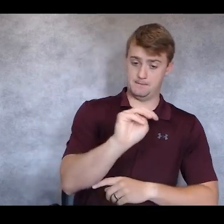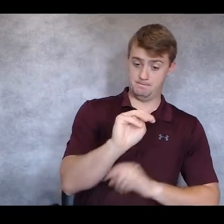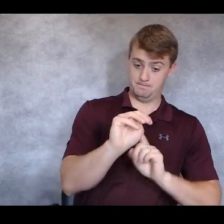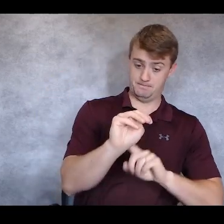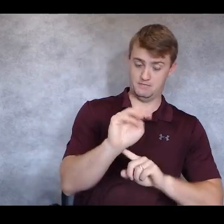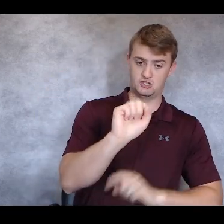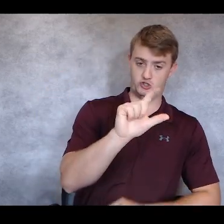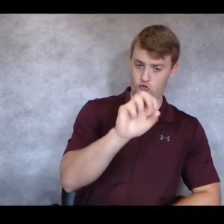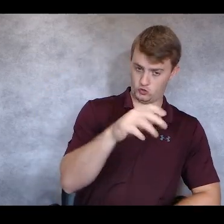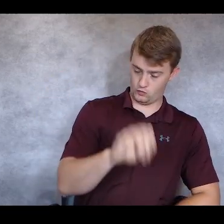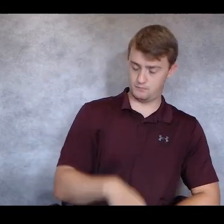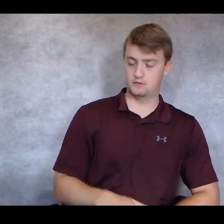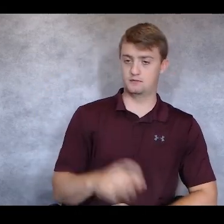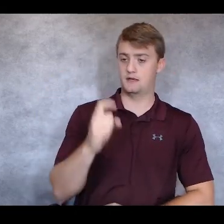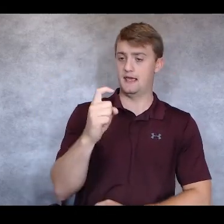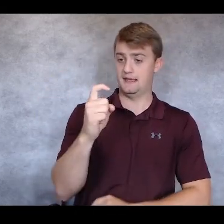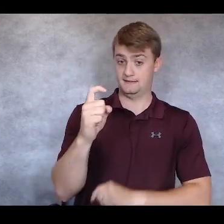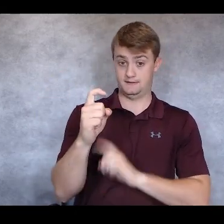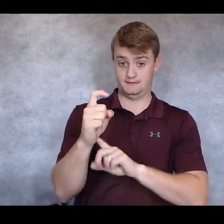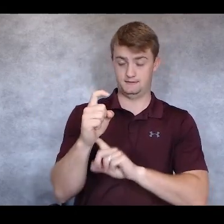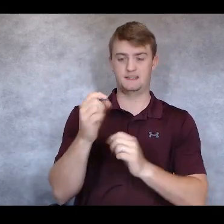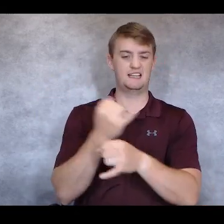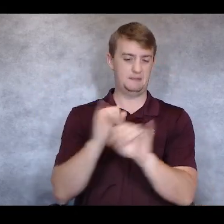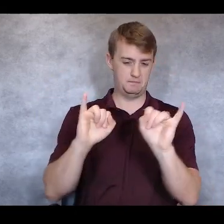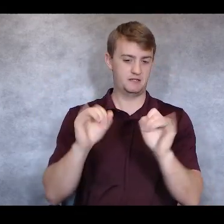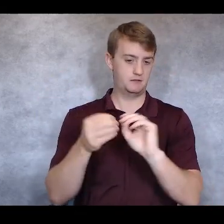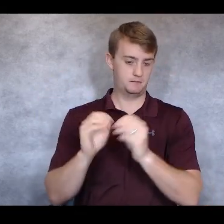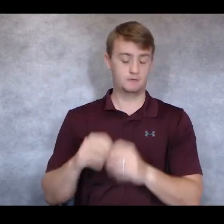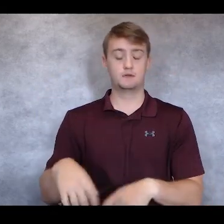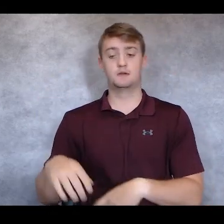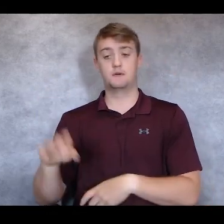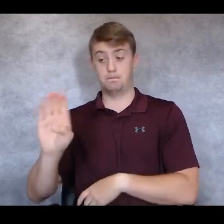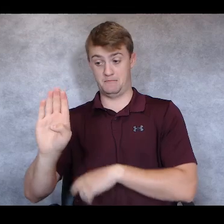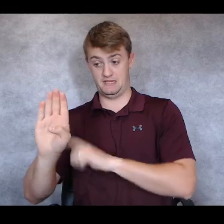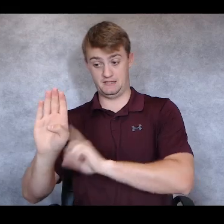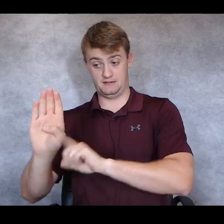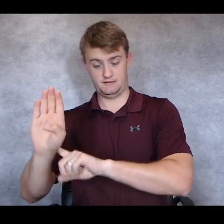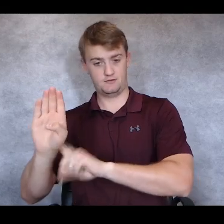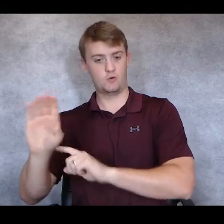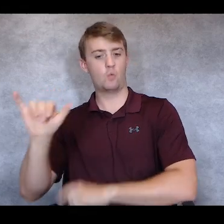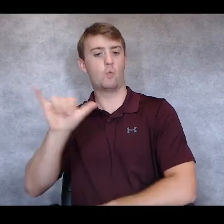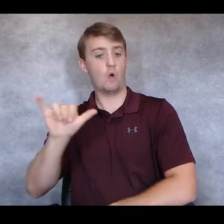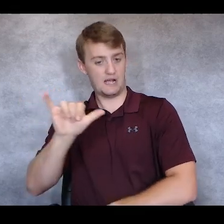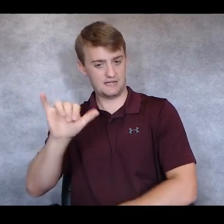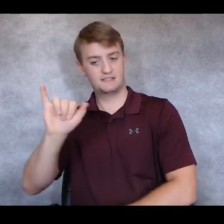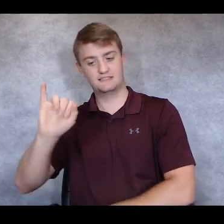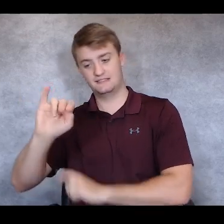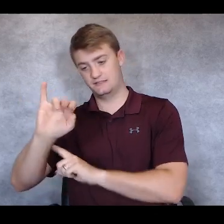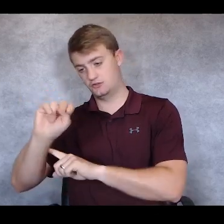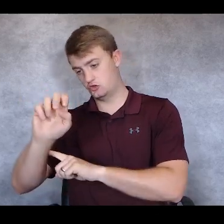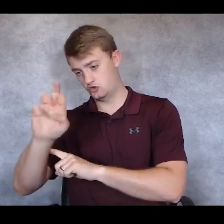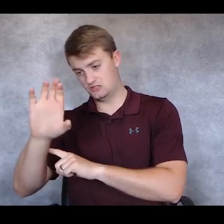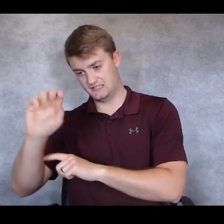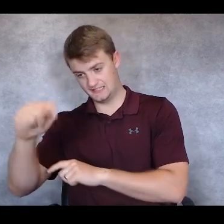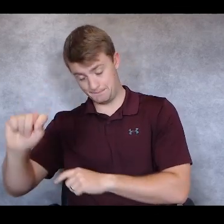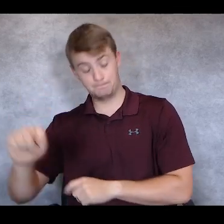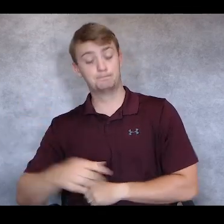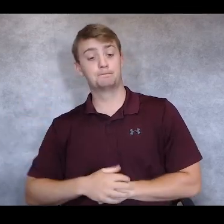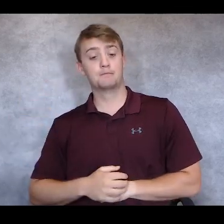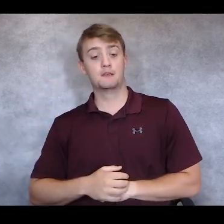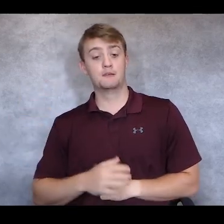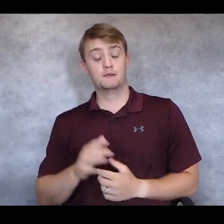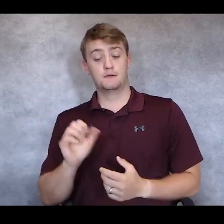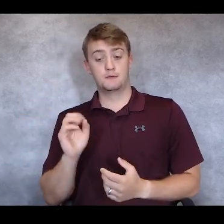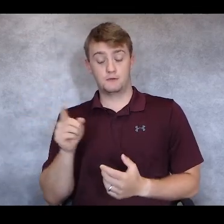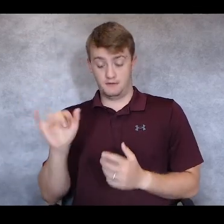the slope, x is the independent variable, and b is the y-intercept.